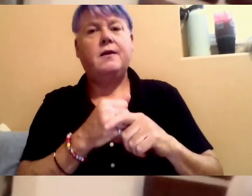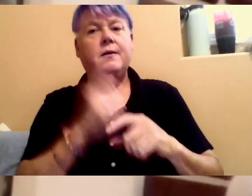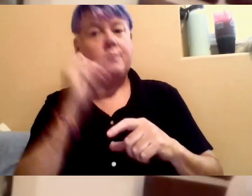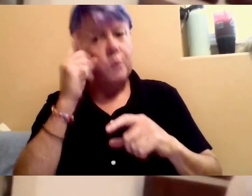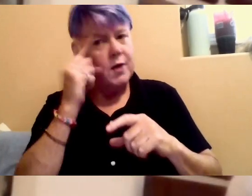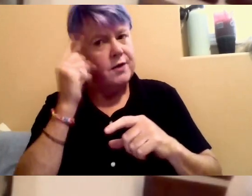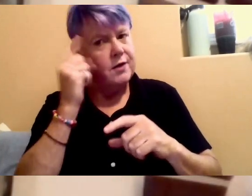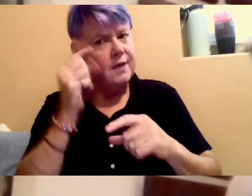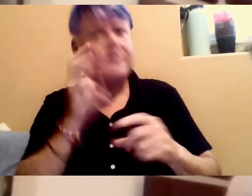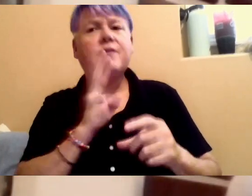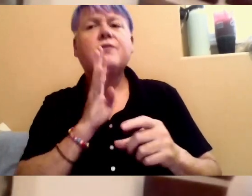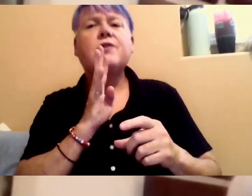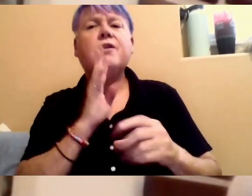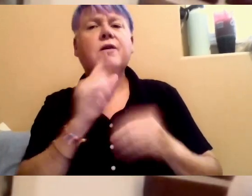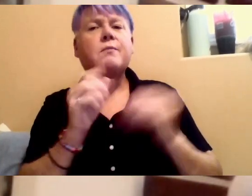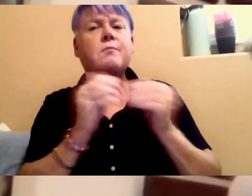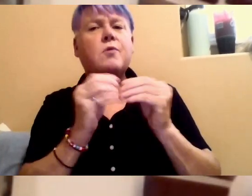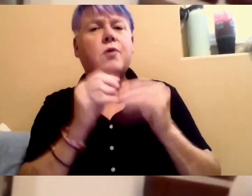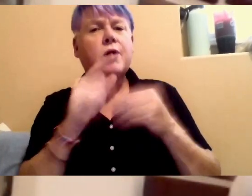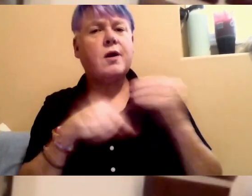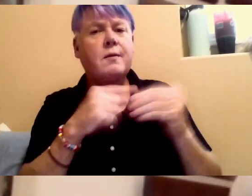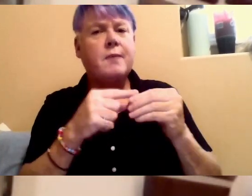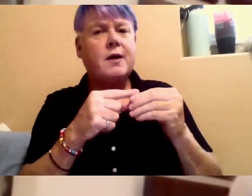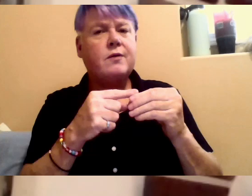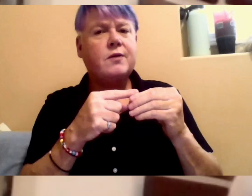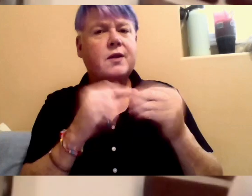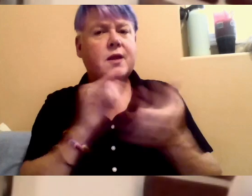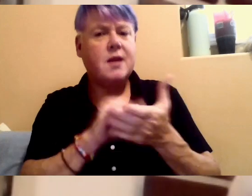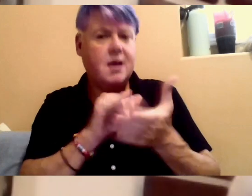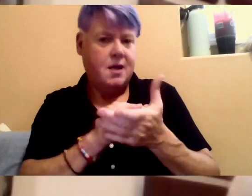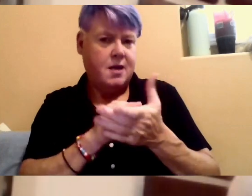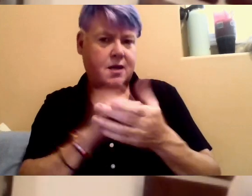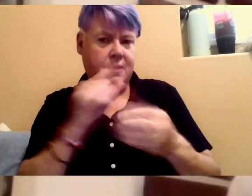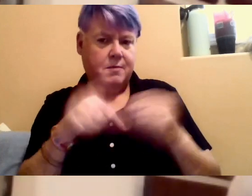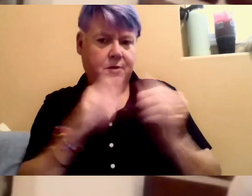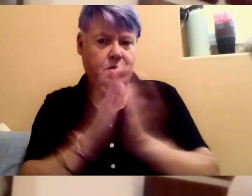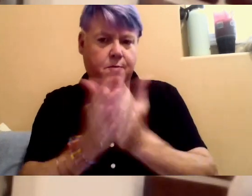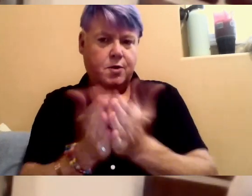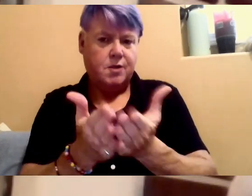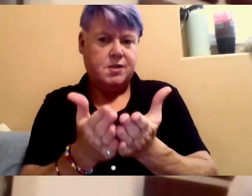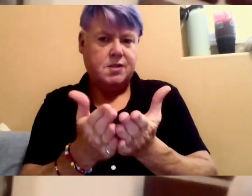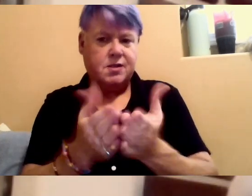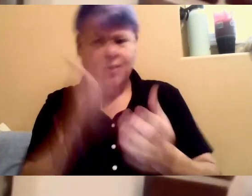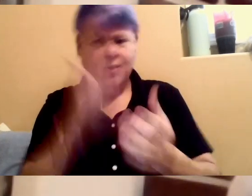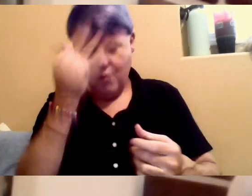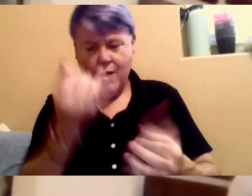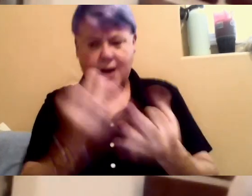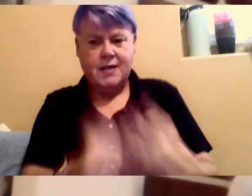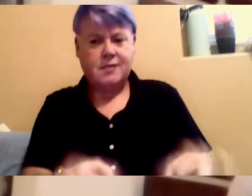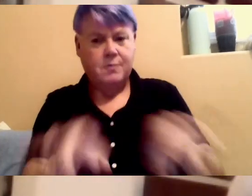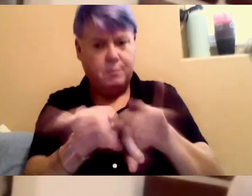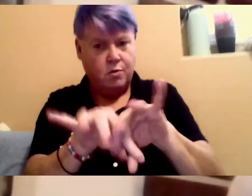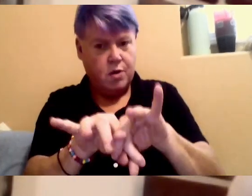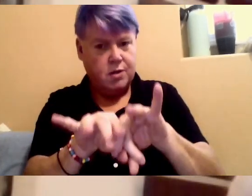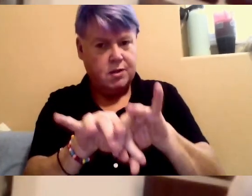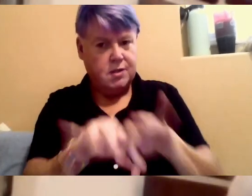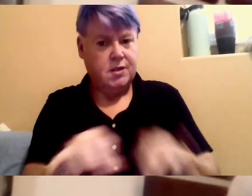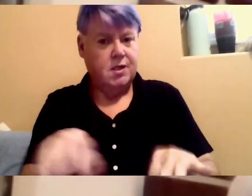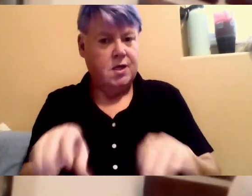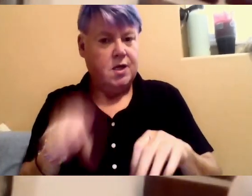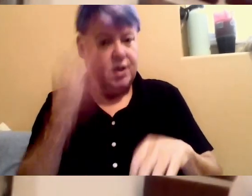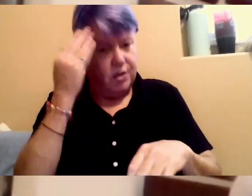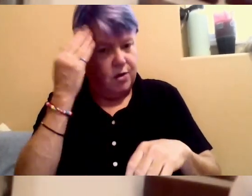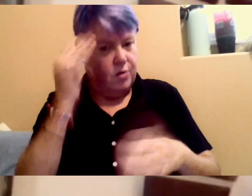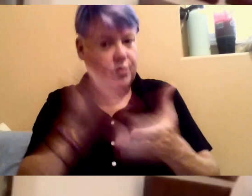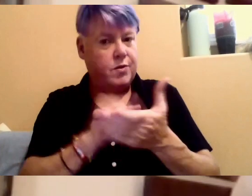bit more about, you know, that aspect of your books and why it's so important to address that isolation. Because I think a lot of